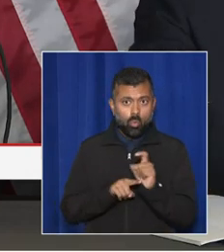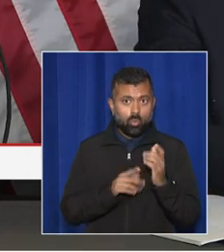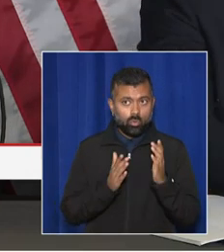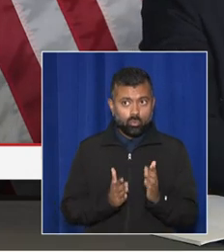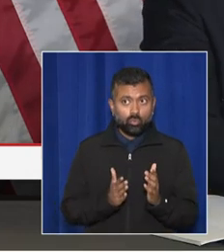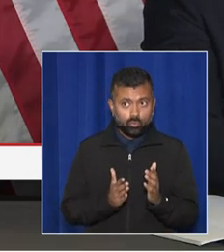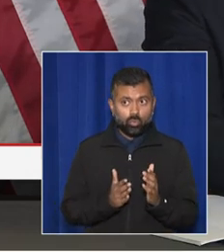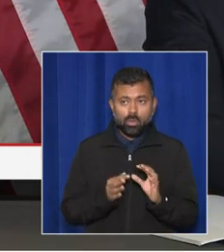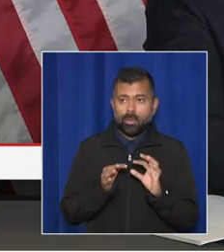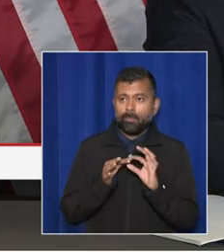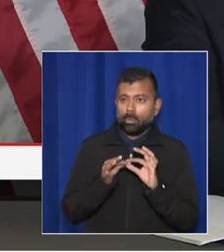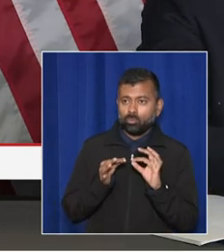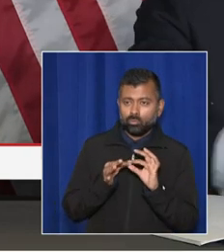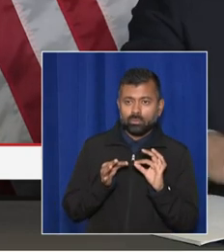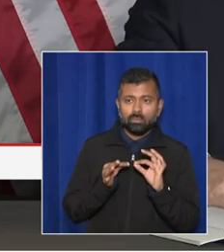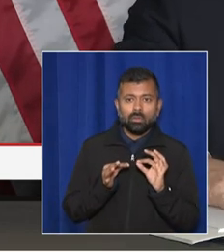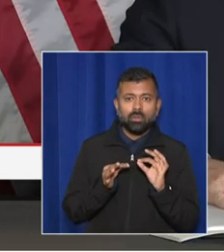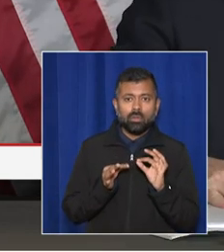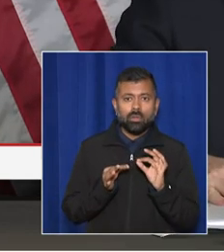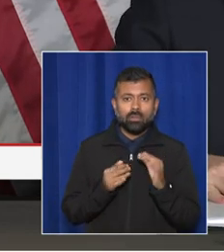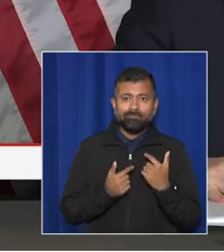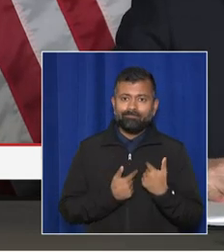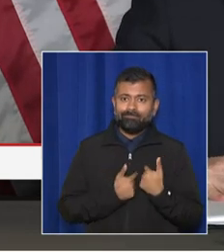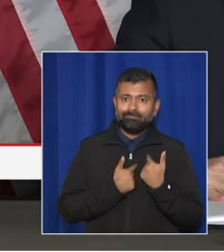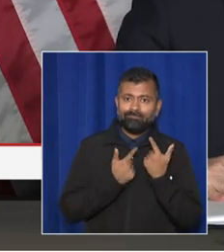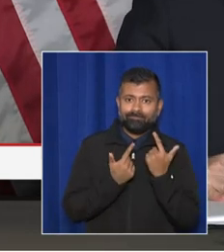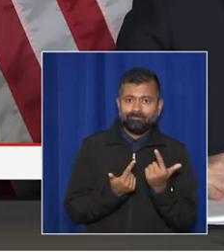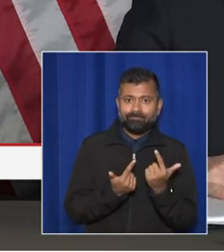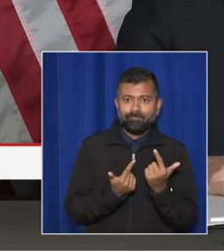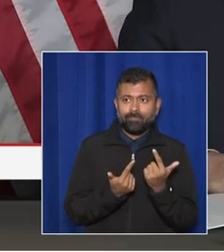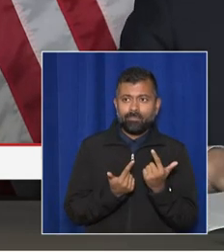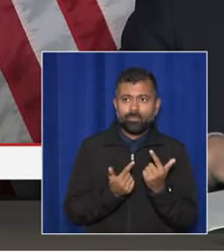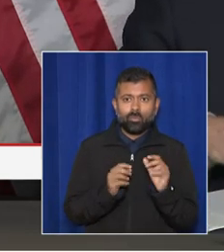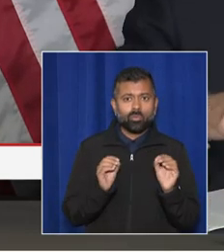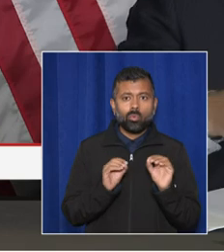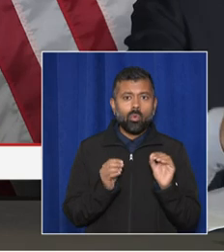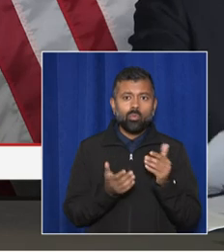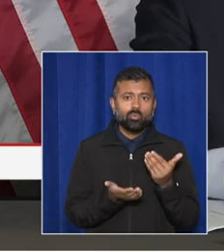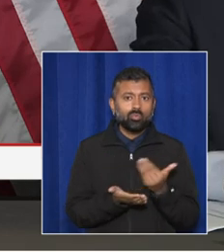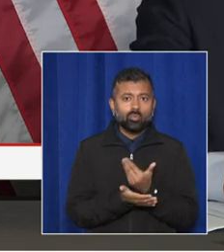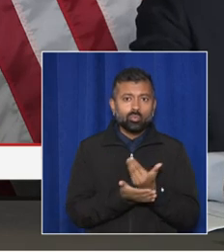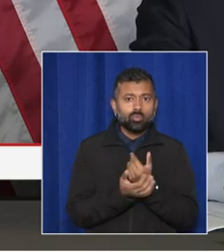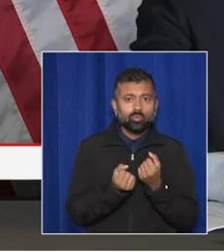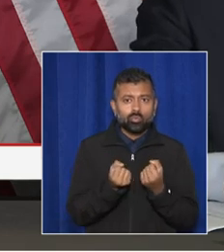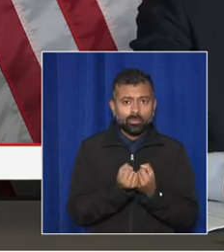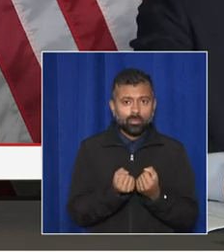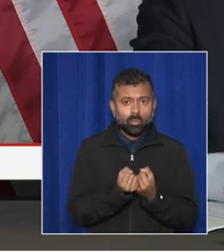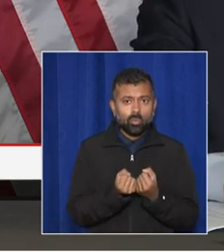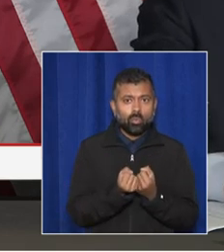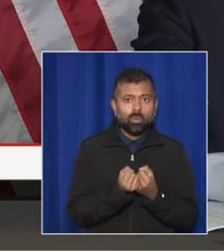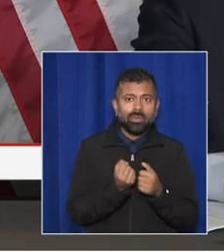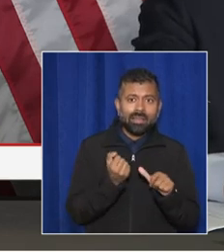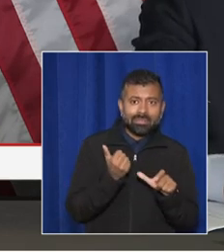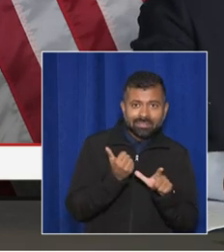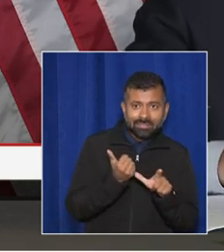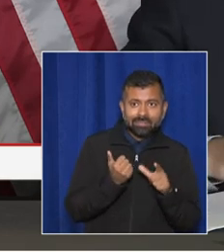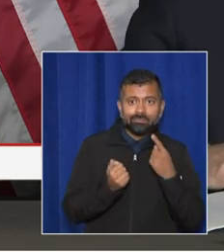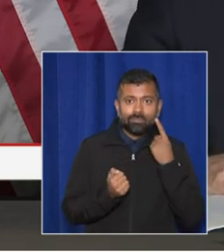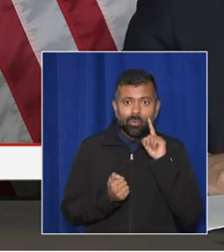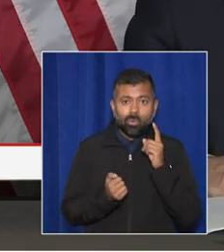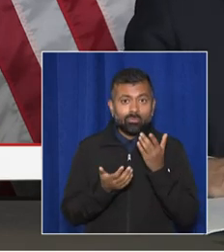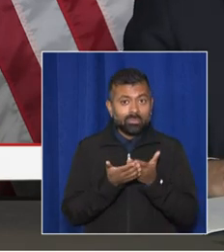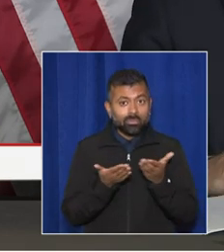this point it has been used or there's no additional assistance there. For the resources that are available for those in